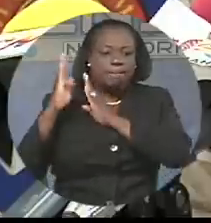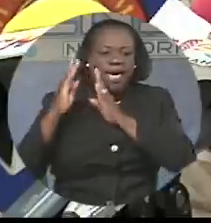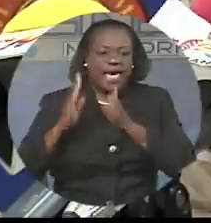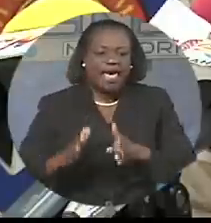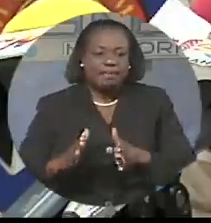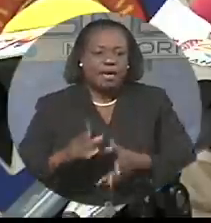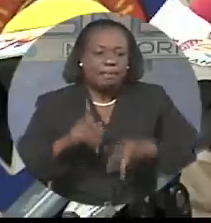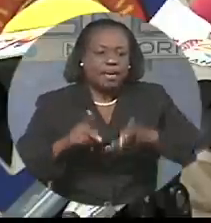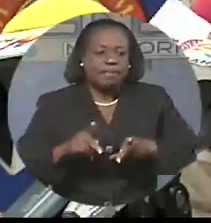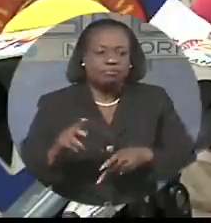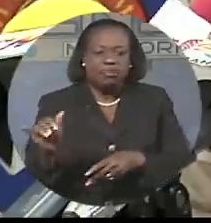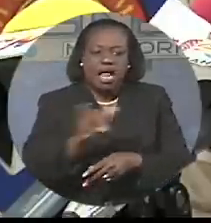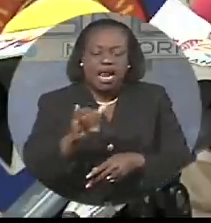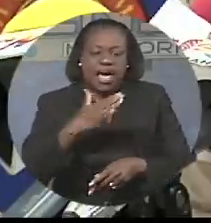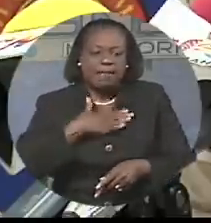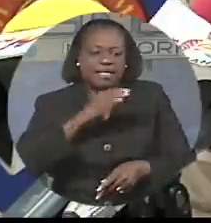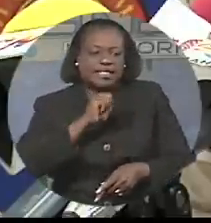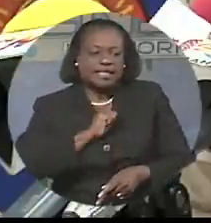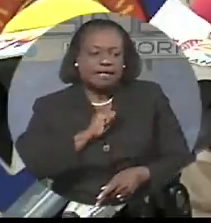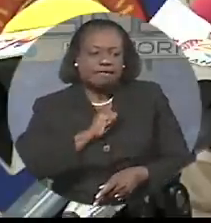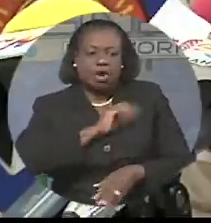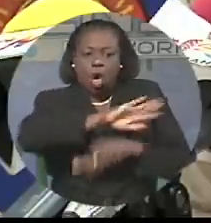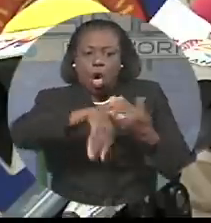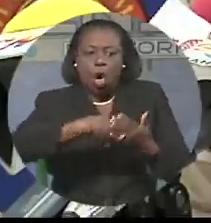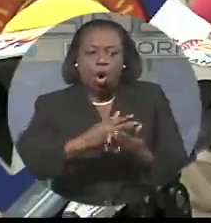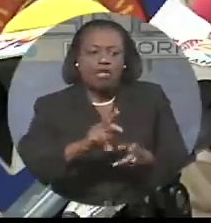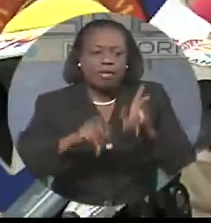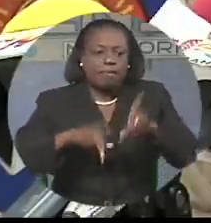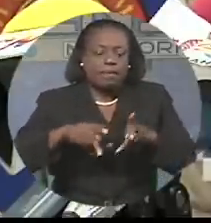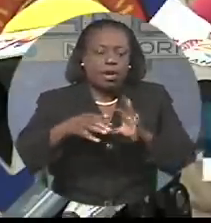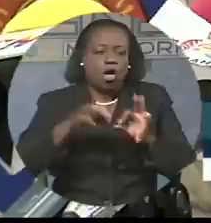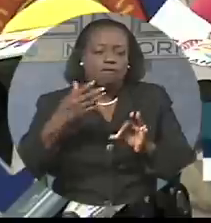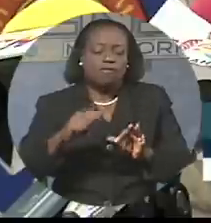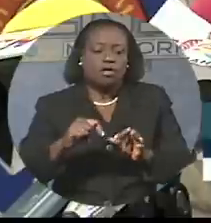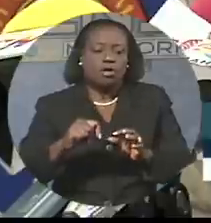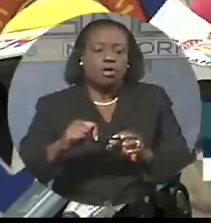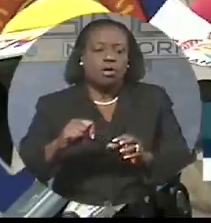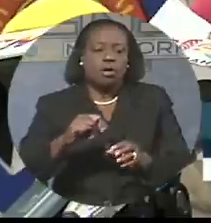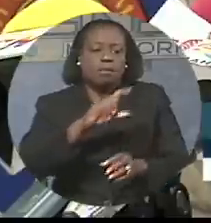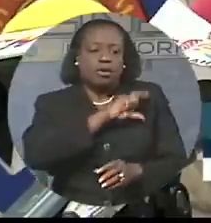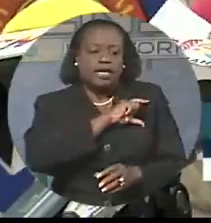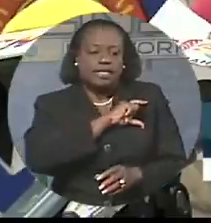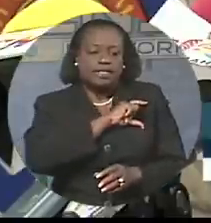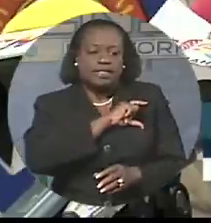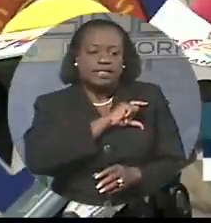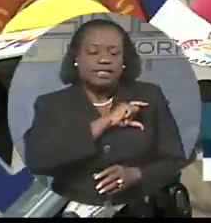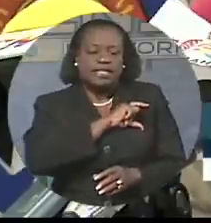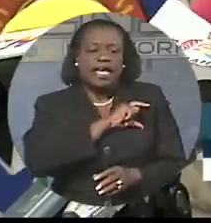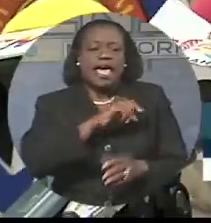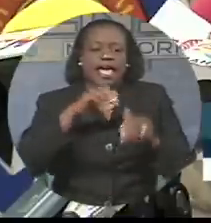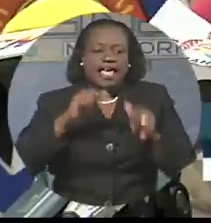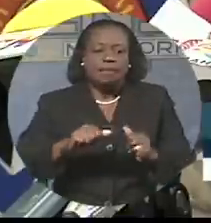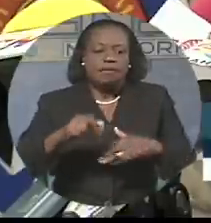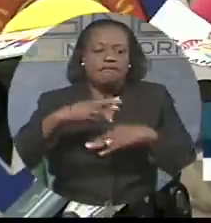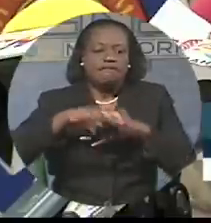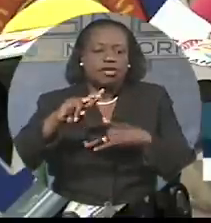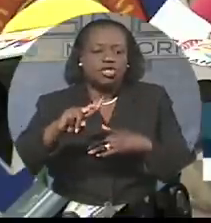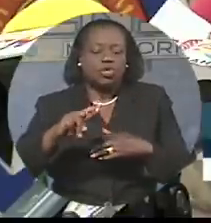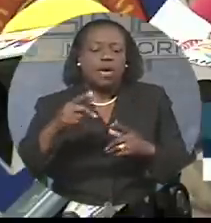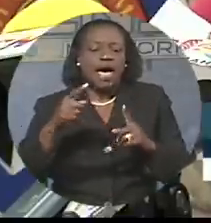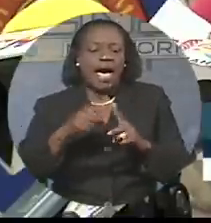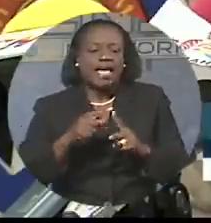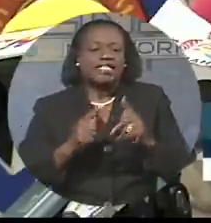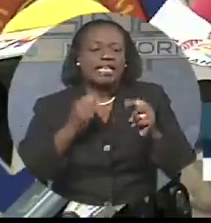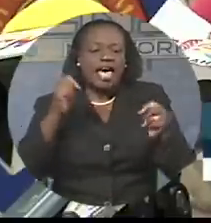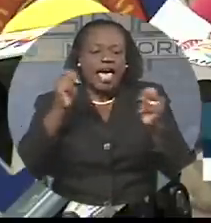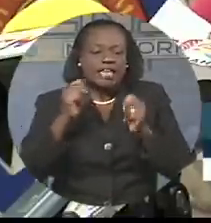like myself, my executive team, and all members of the Royal Bahamas Police Force can be referred to as terrorist in